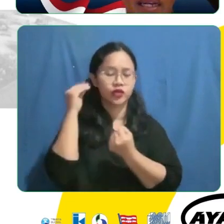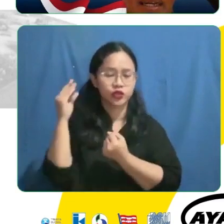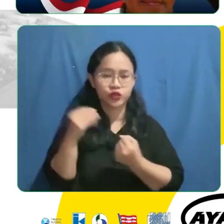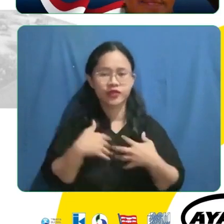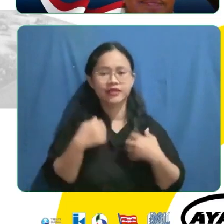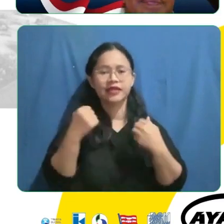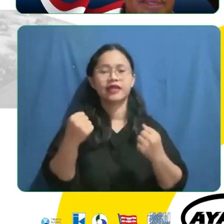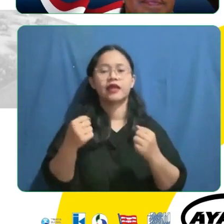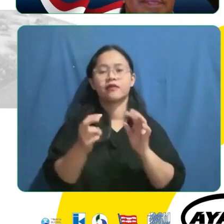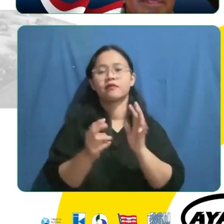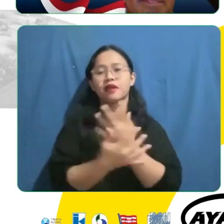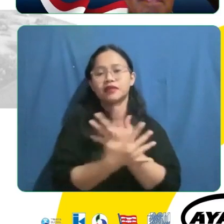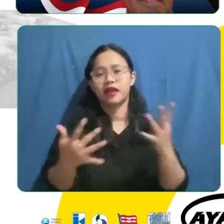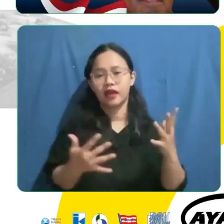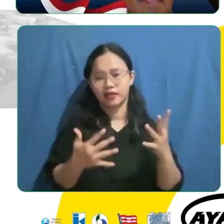Then